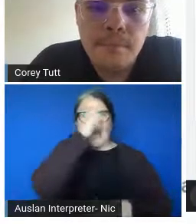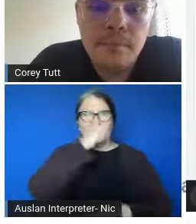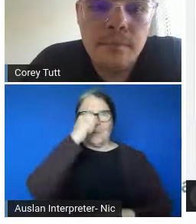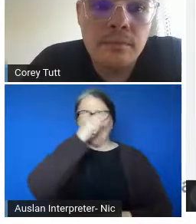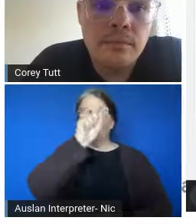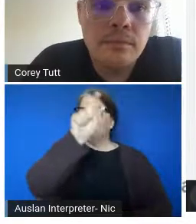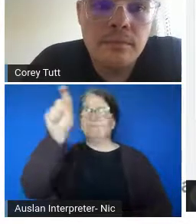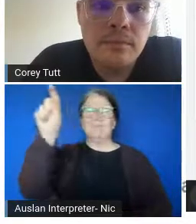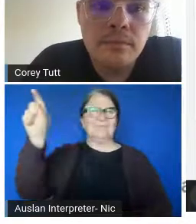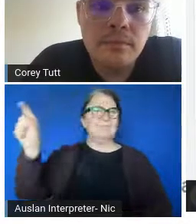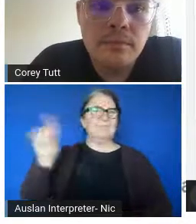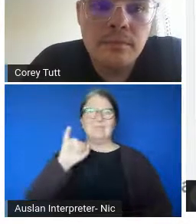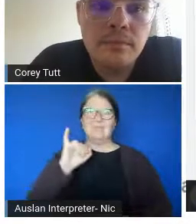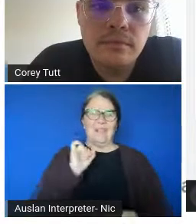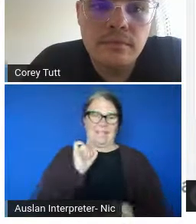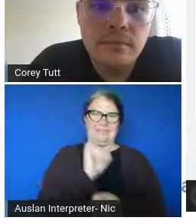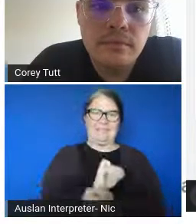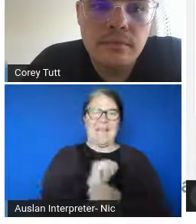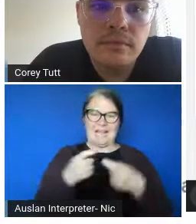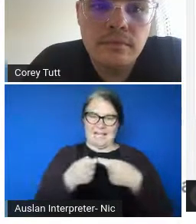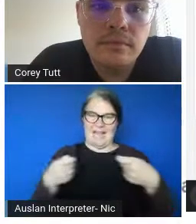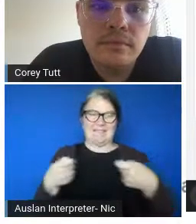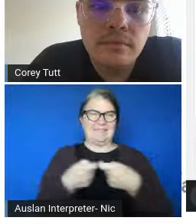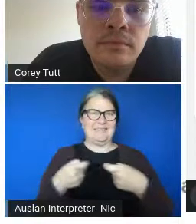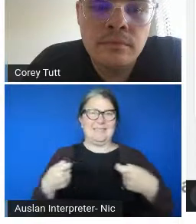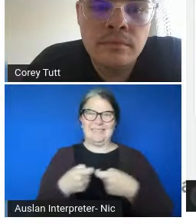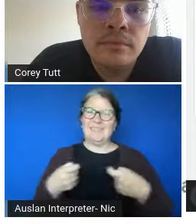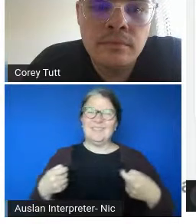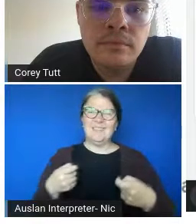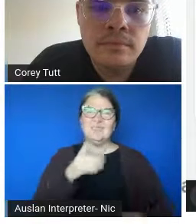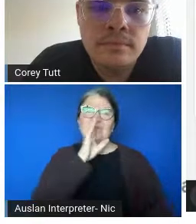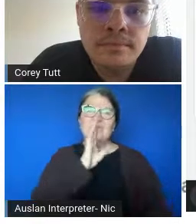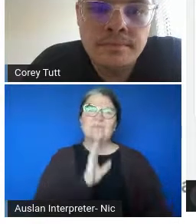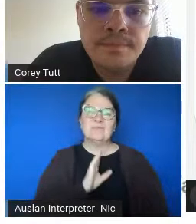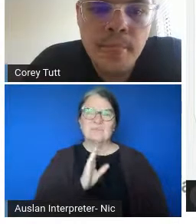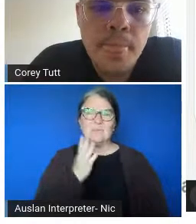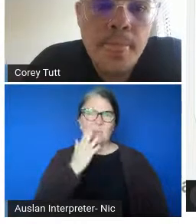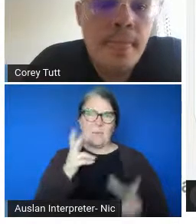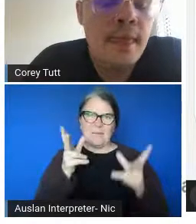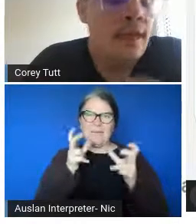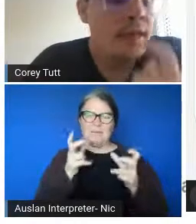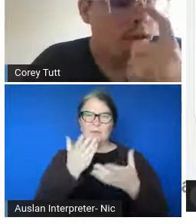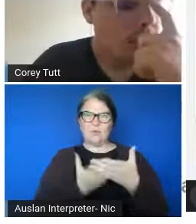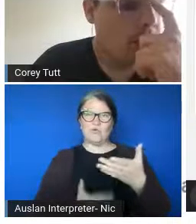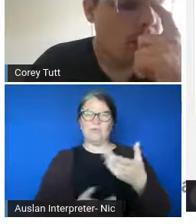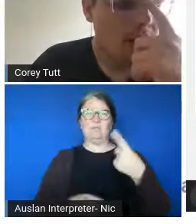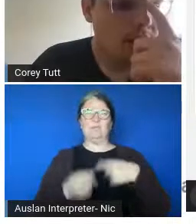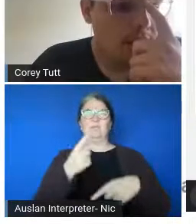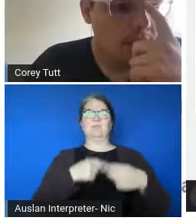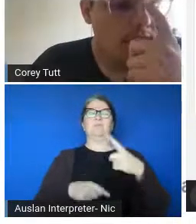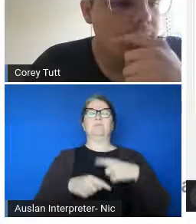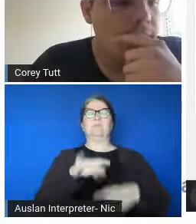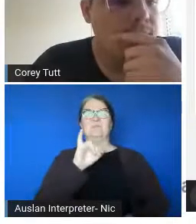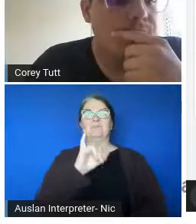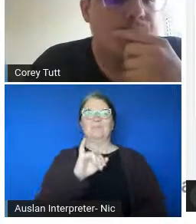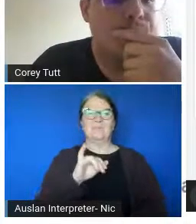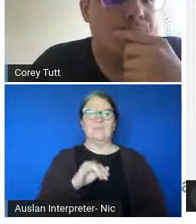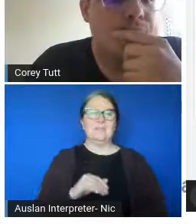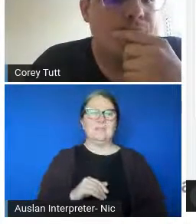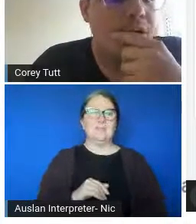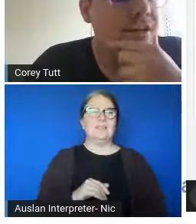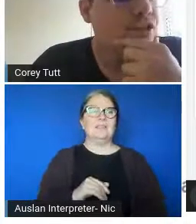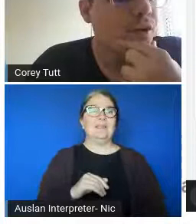around, which is really, it's sad. Yeah. So we create our own problems as well,